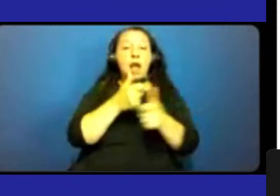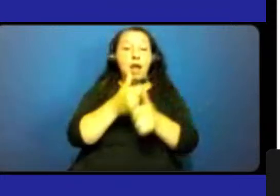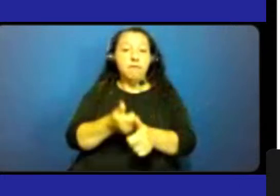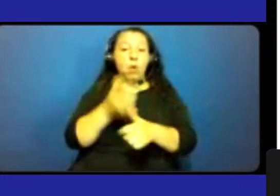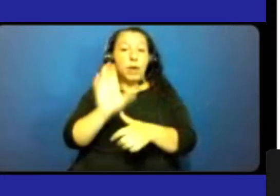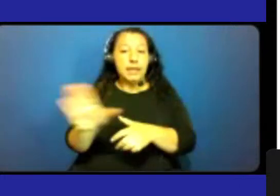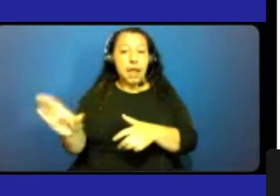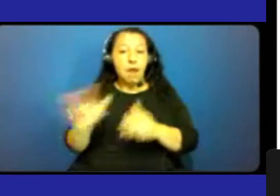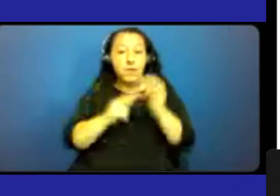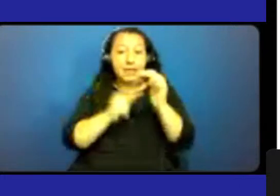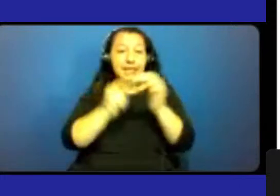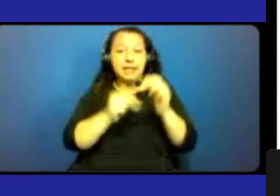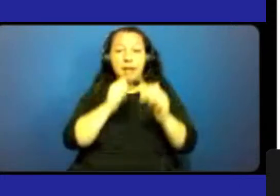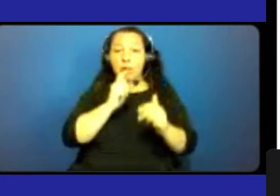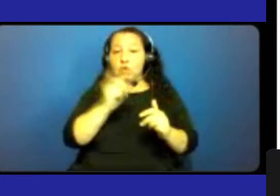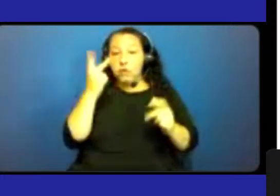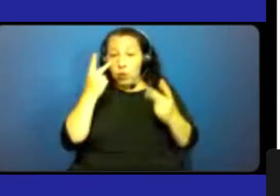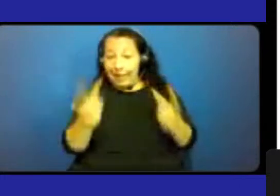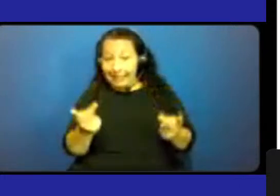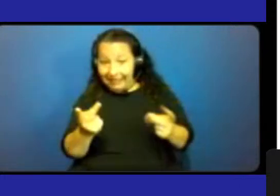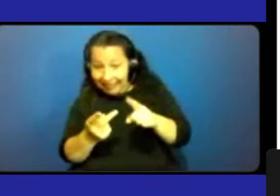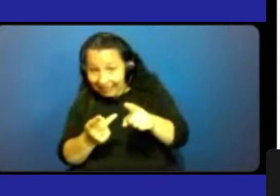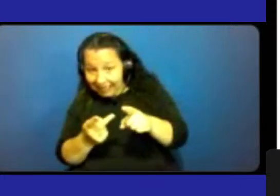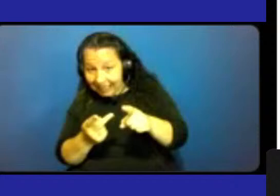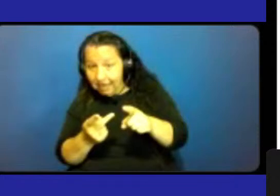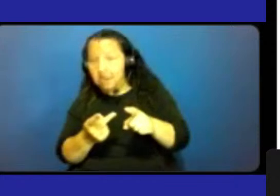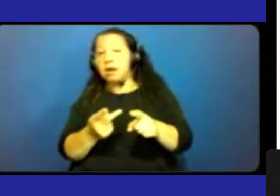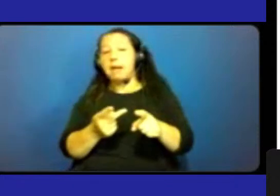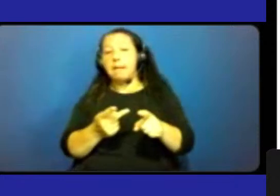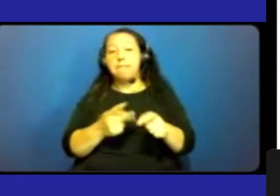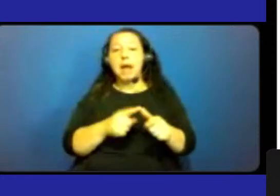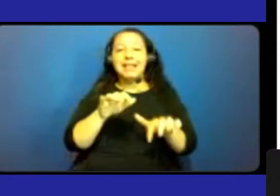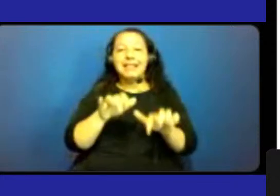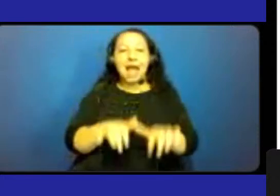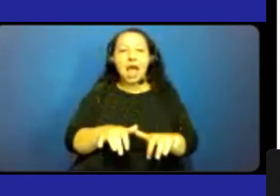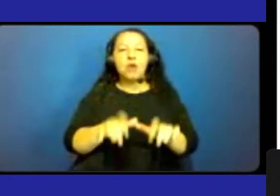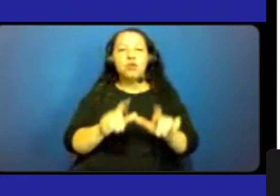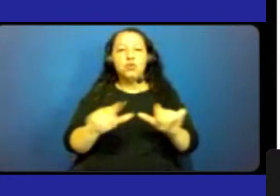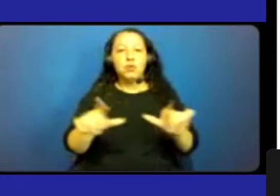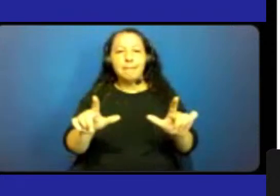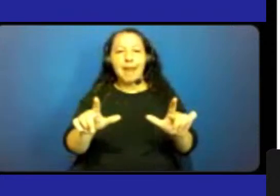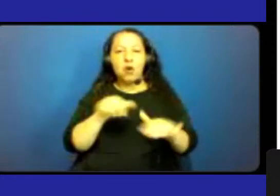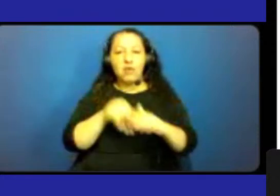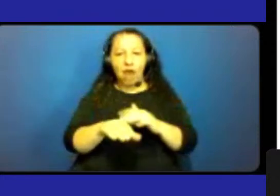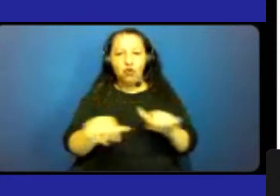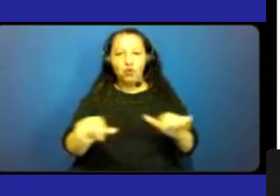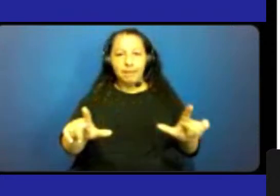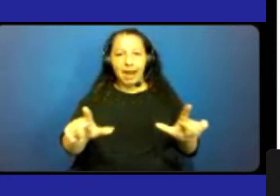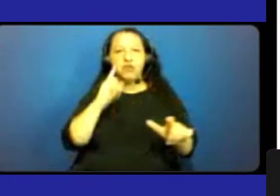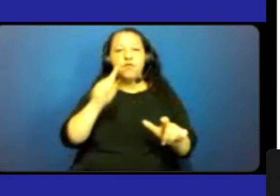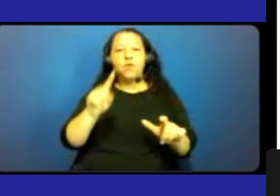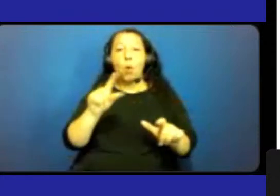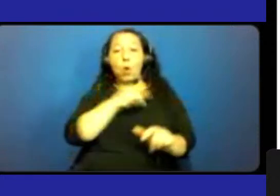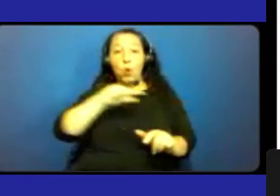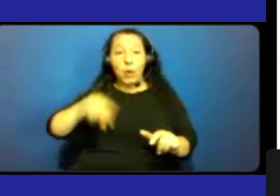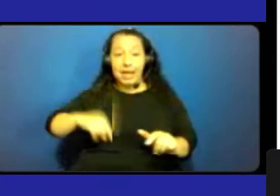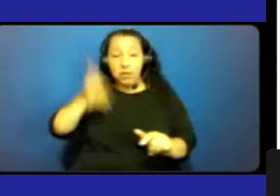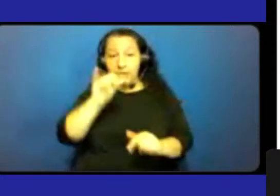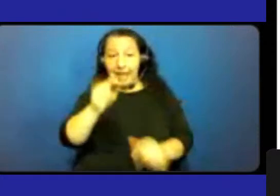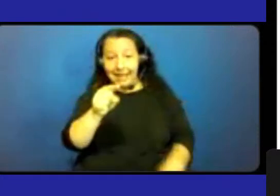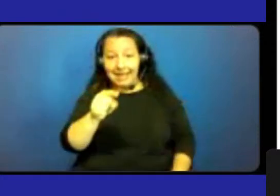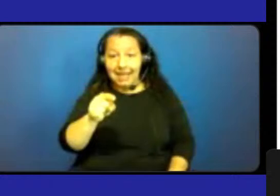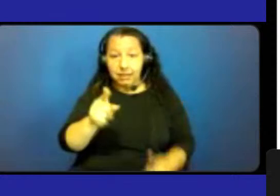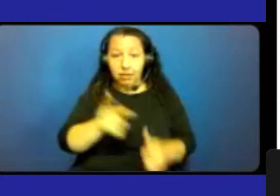what the entry page for Queens will look like. And then for each facility, it shows a map